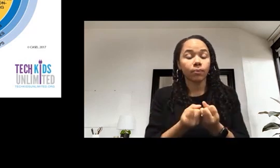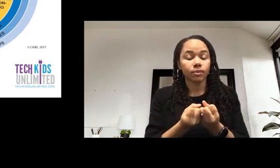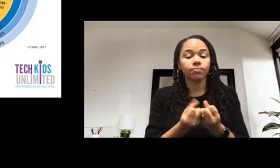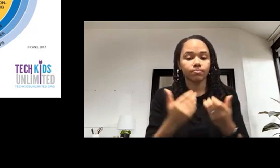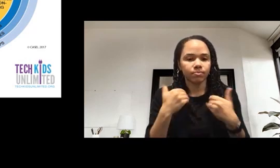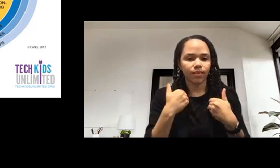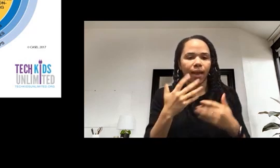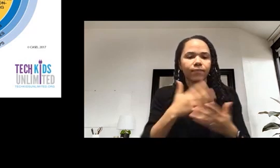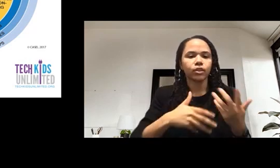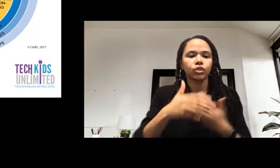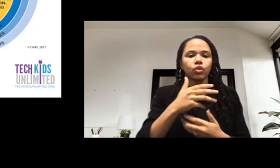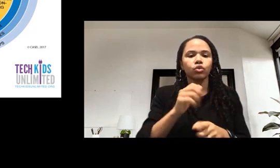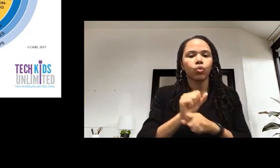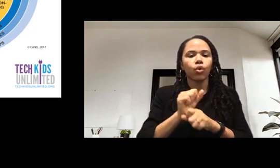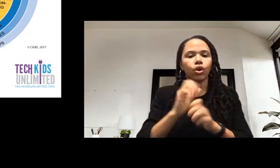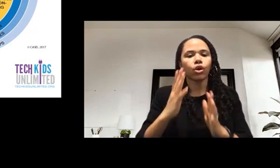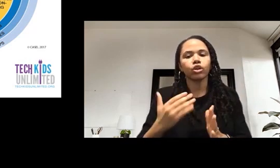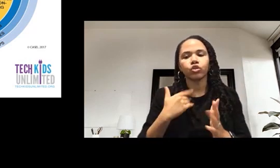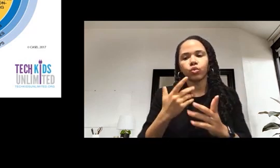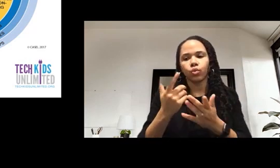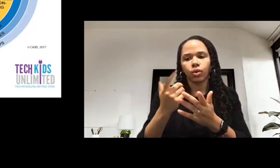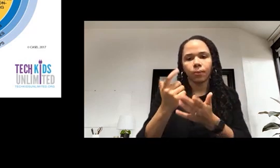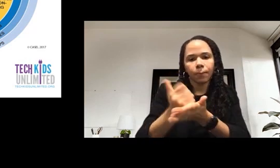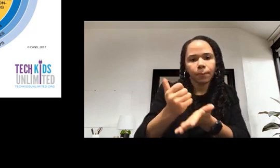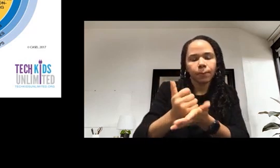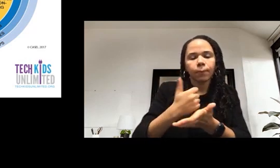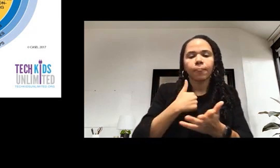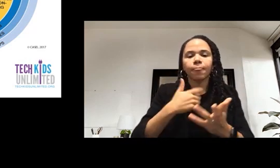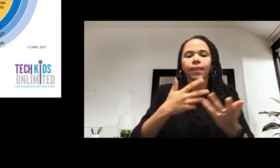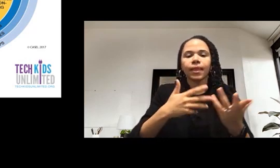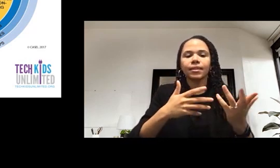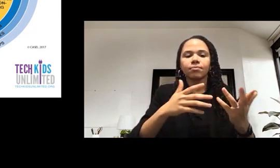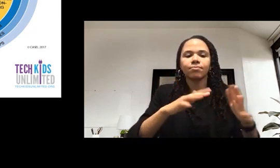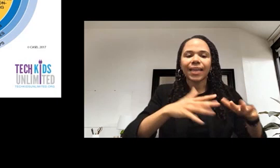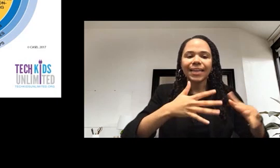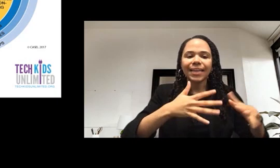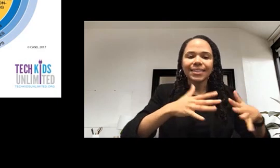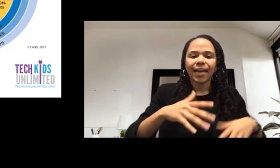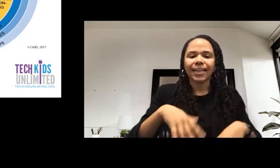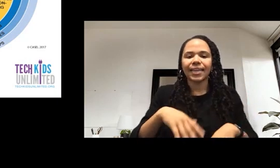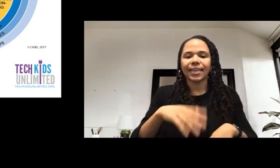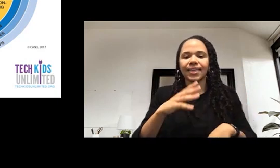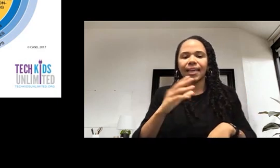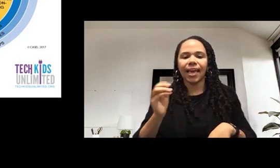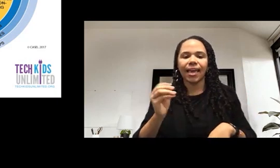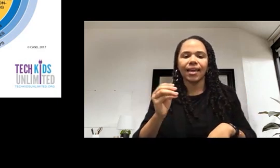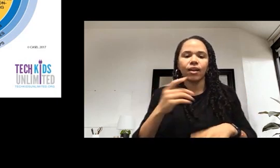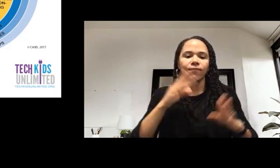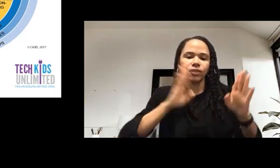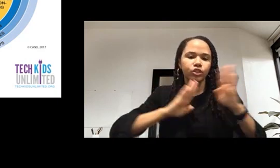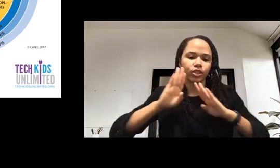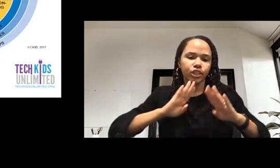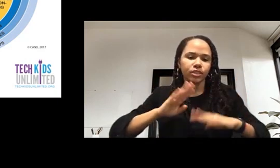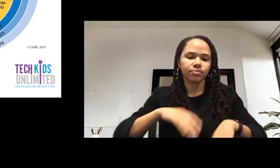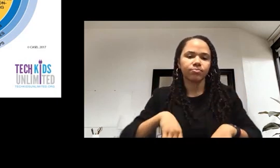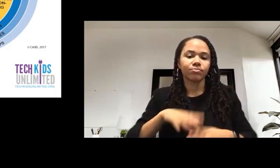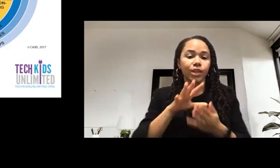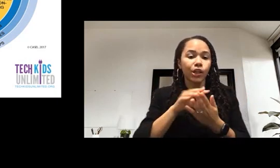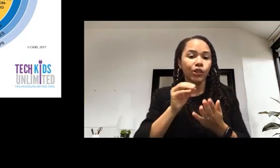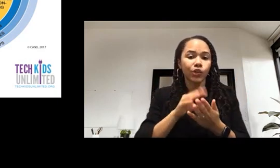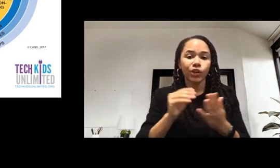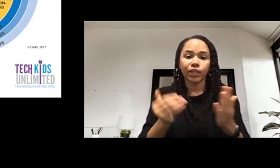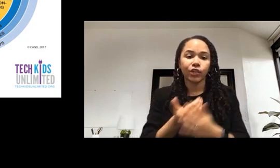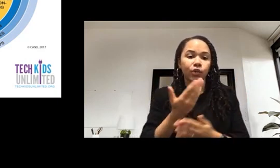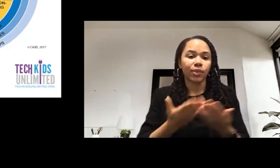like anxiety and frustration, because learning computer science thinking can be really frustrating. I like to tell my